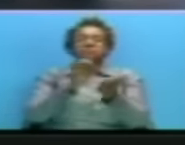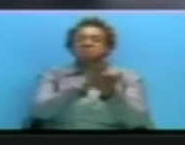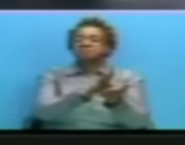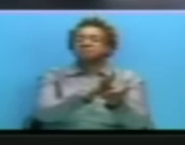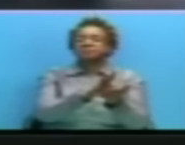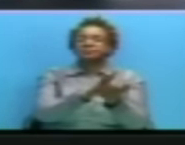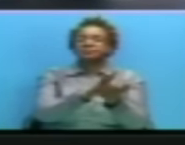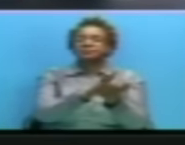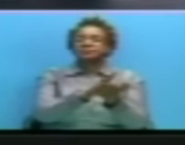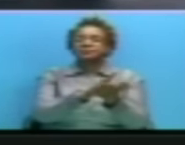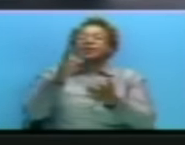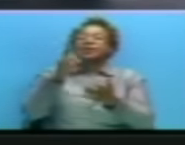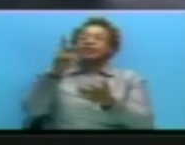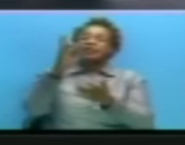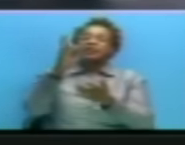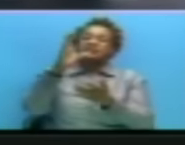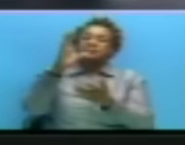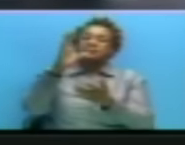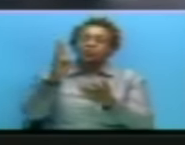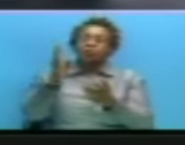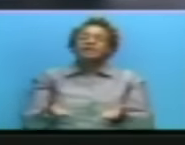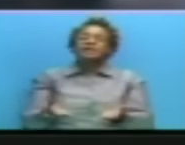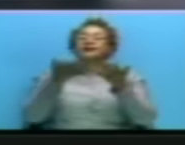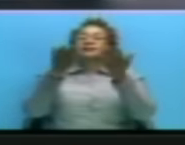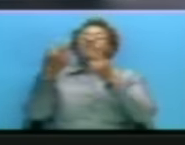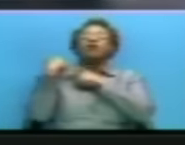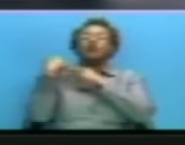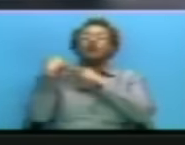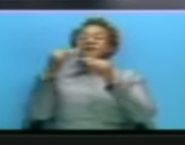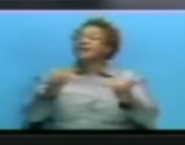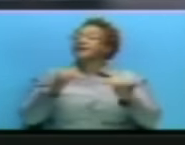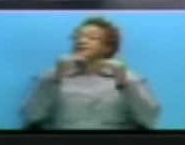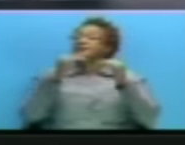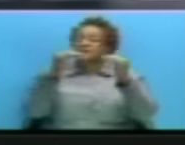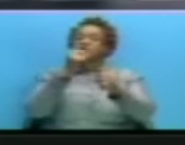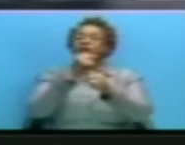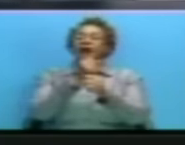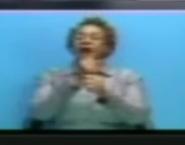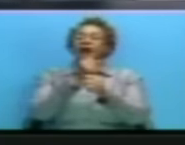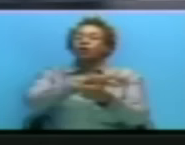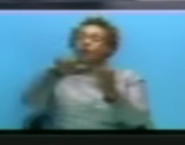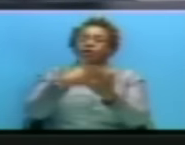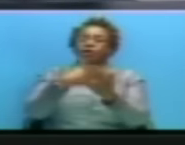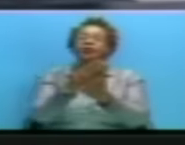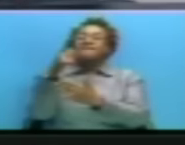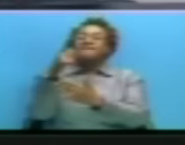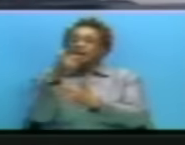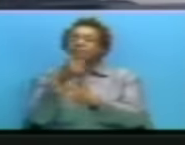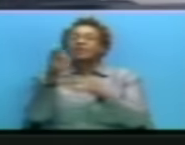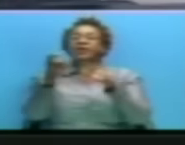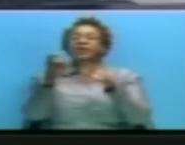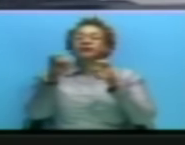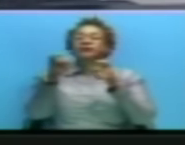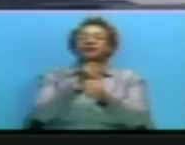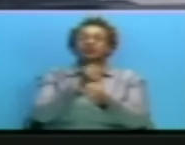altogether. KFCB was actually enhanced. The role of KFCB was enhanced to handle all film regulatory